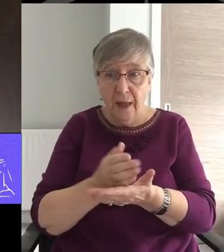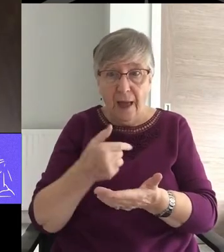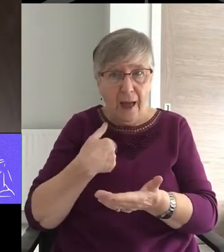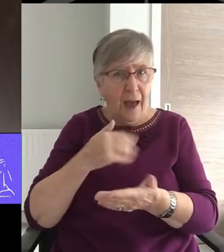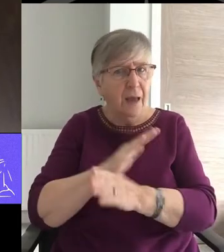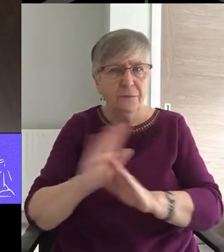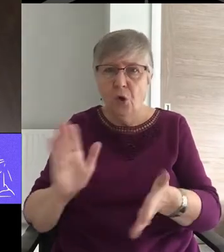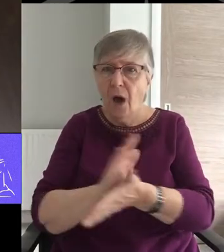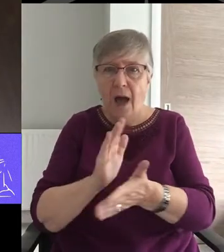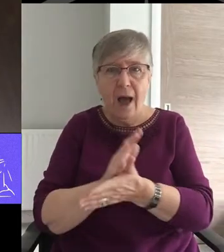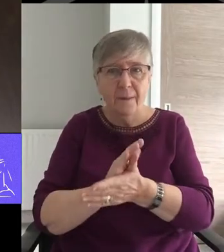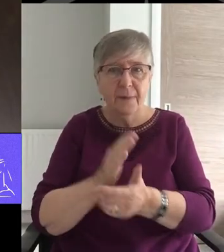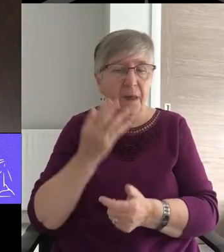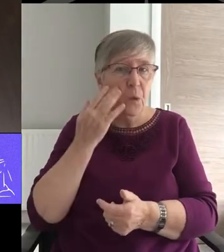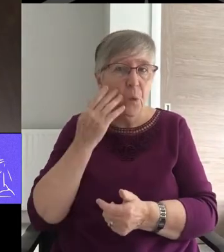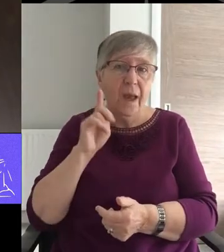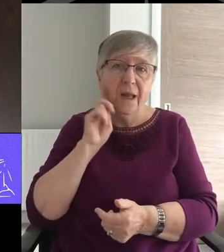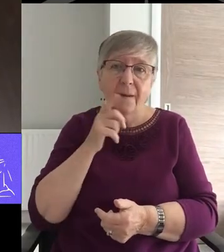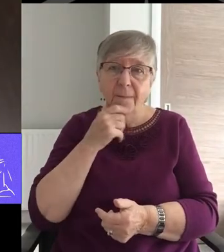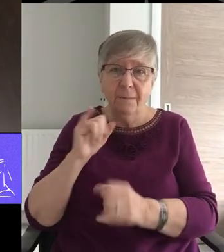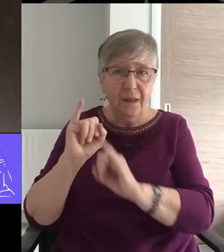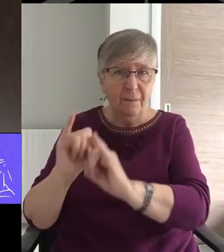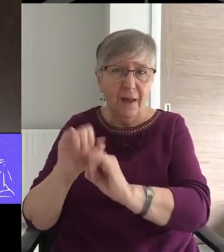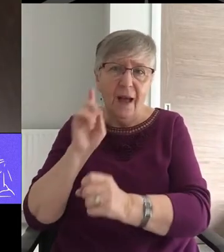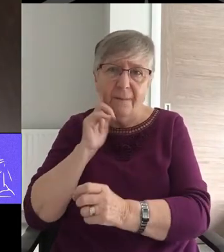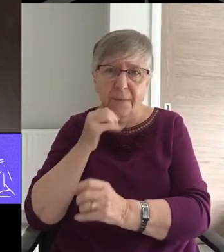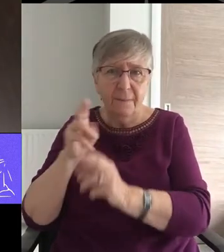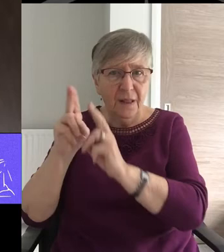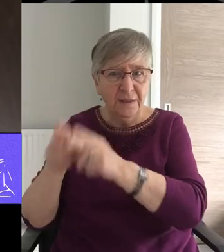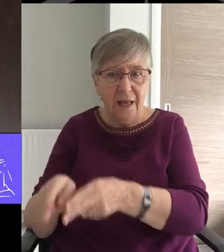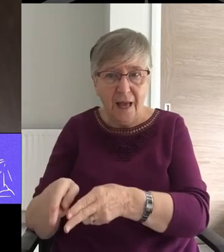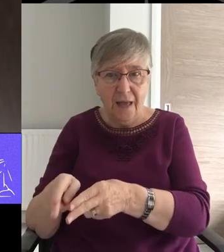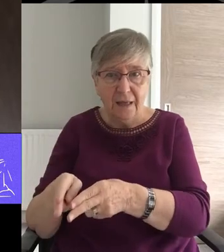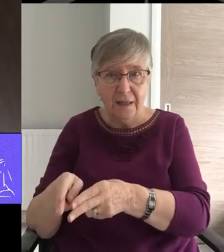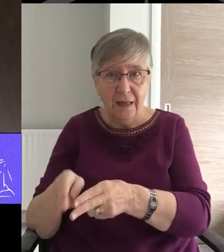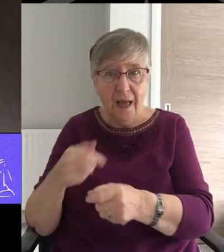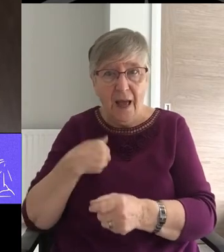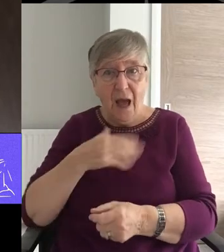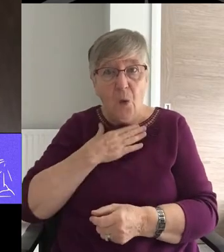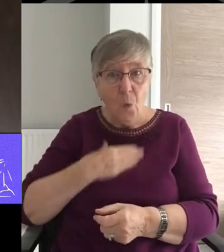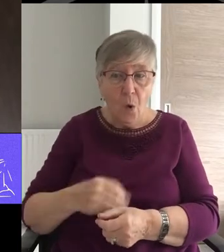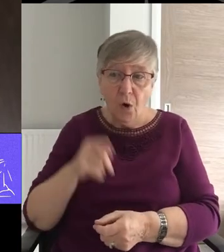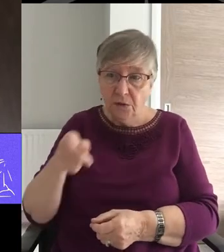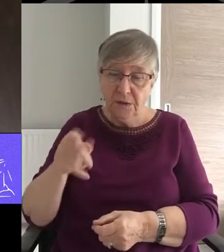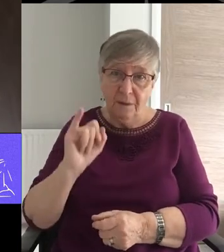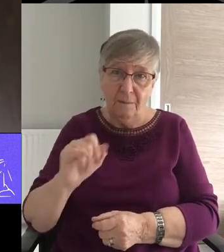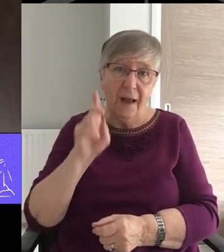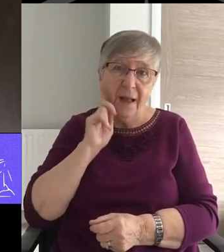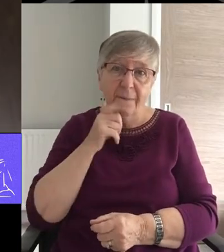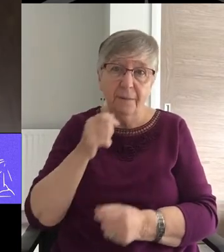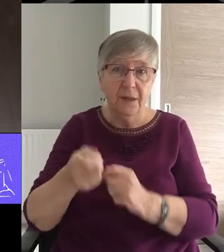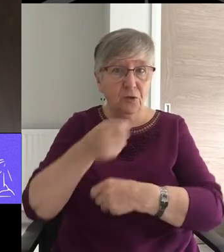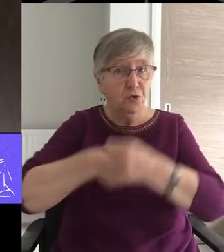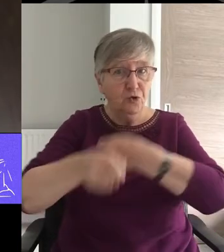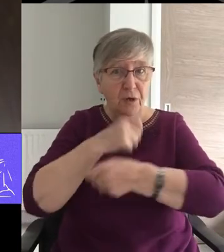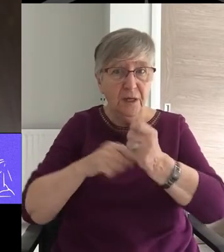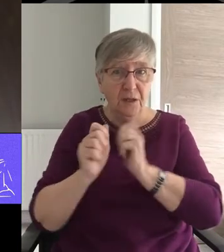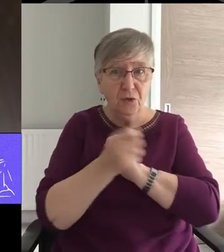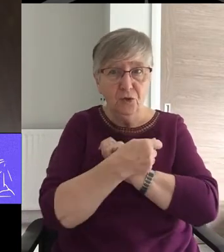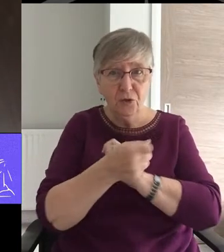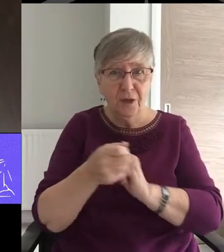I take no pleasure in the death of the wicked, but rather that they turn from their ways and live.